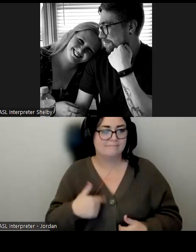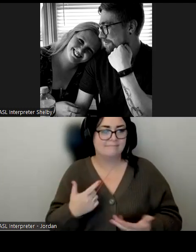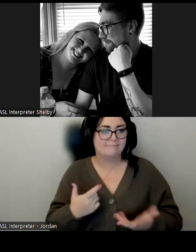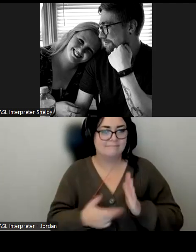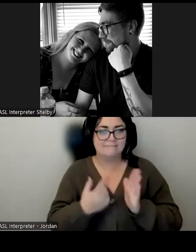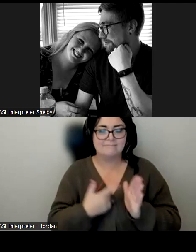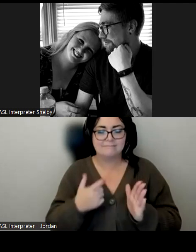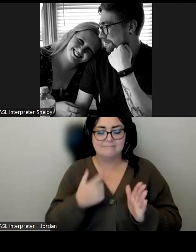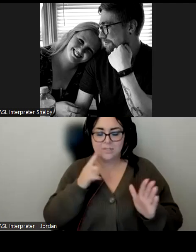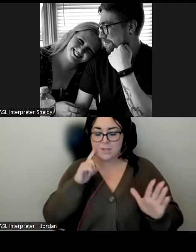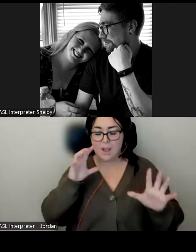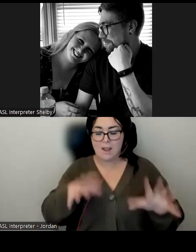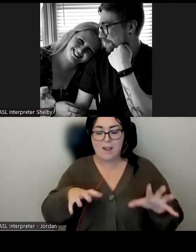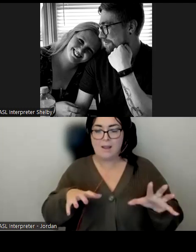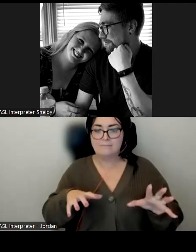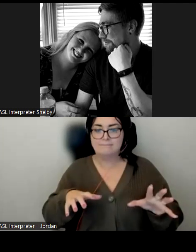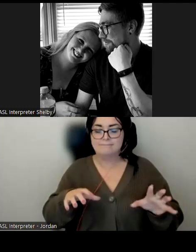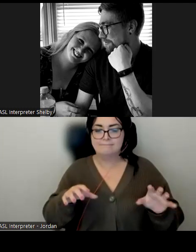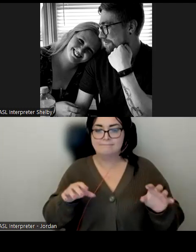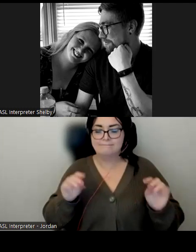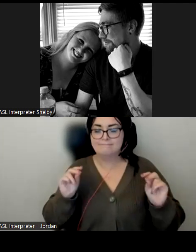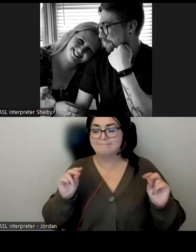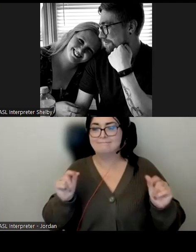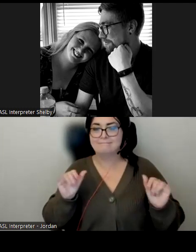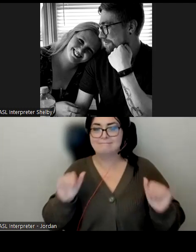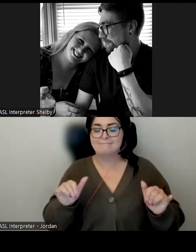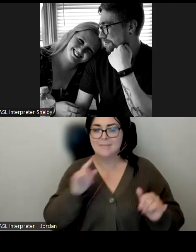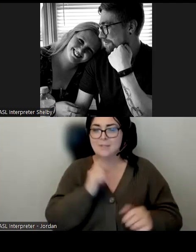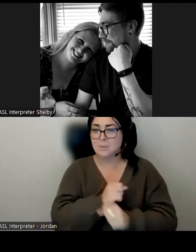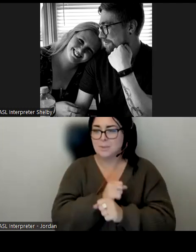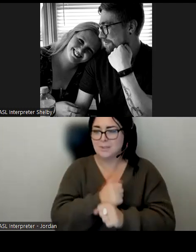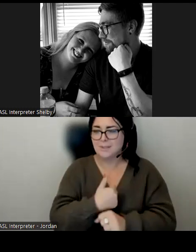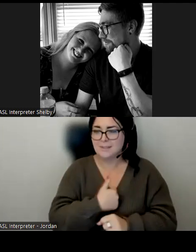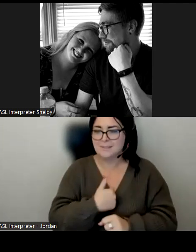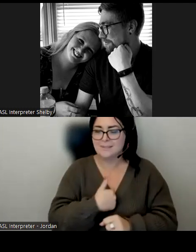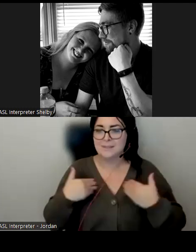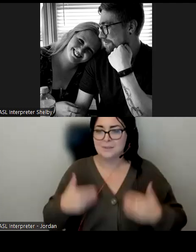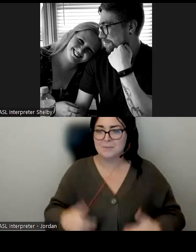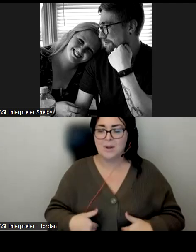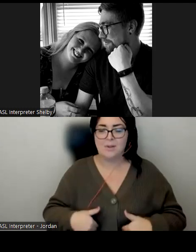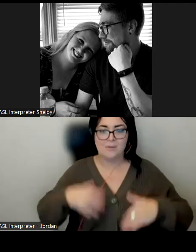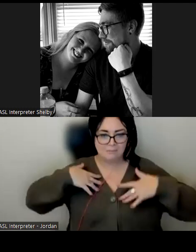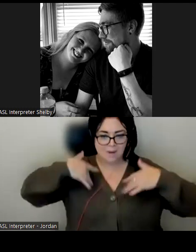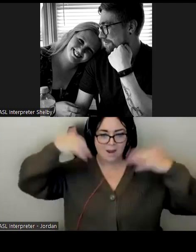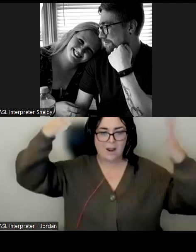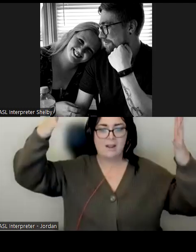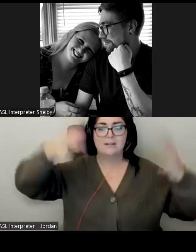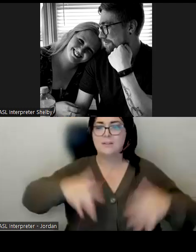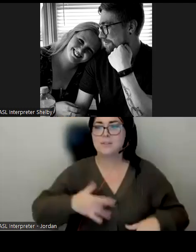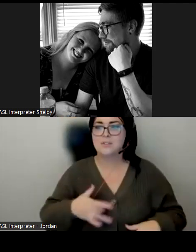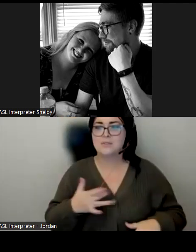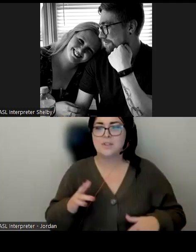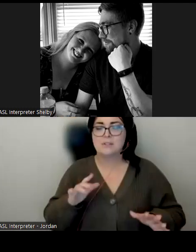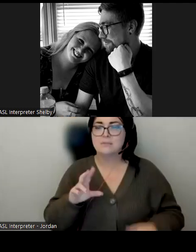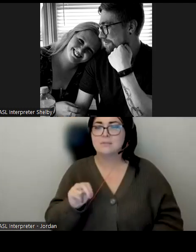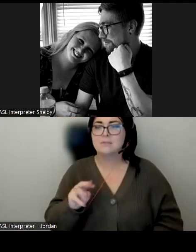such shock that in order to protect itself from becoming overwhelmed, we just might feel kind of